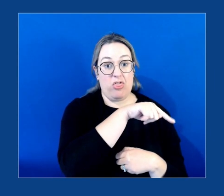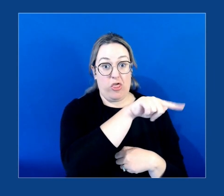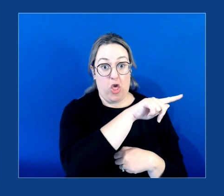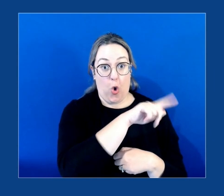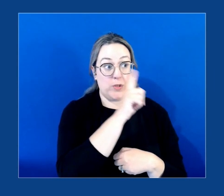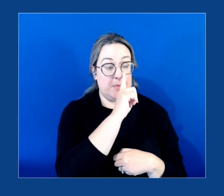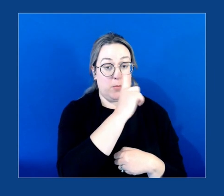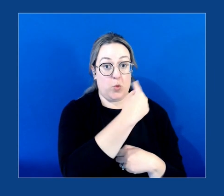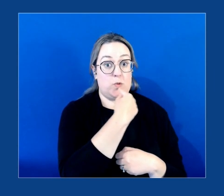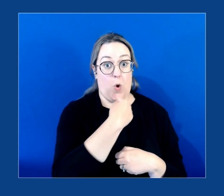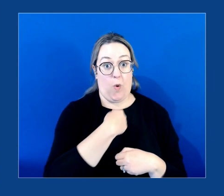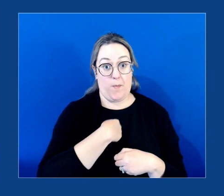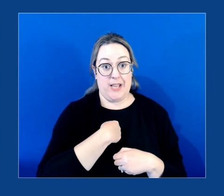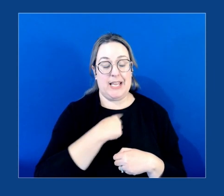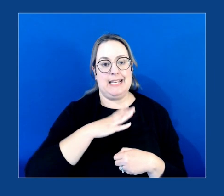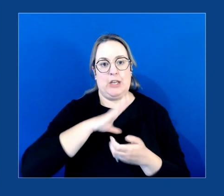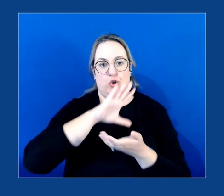record some way,